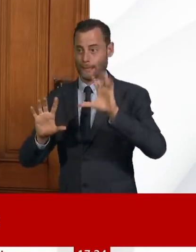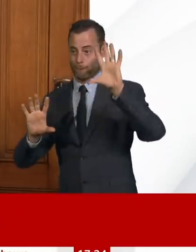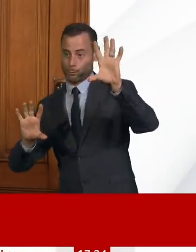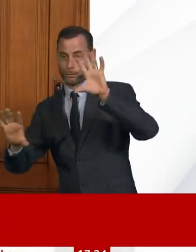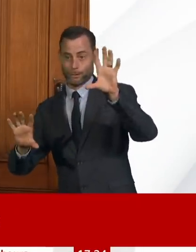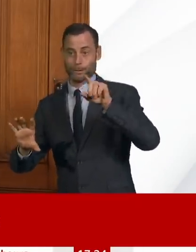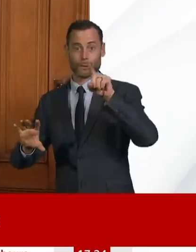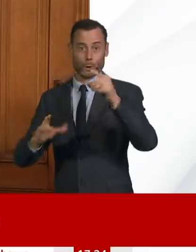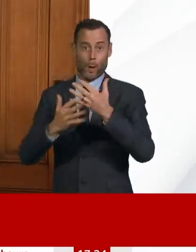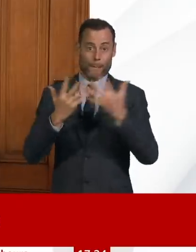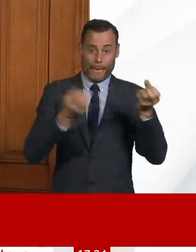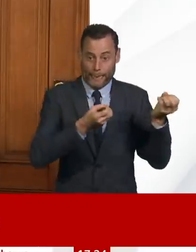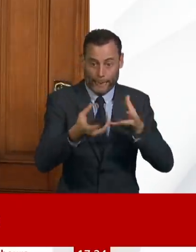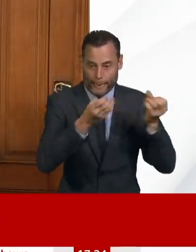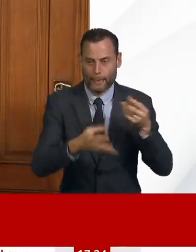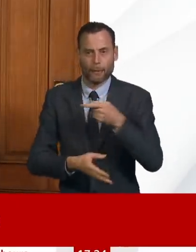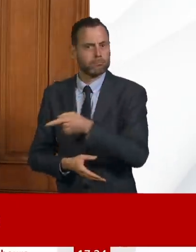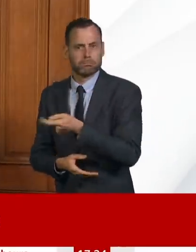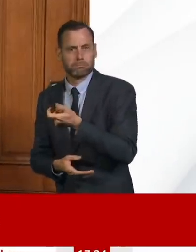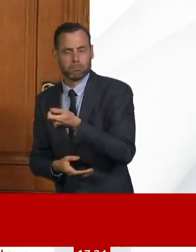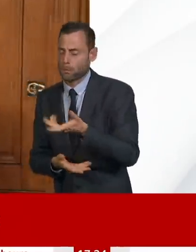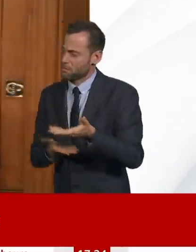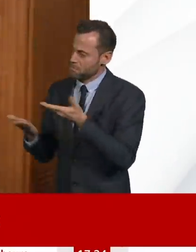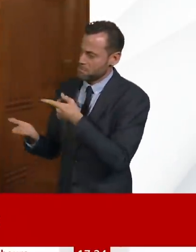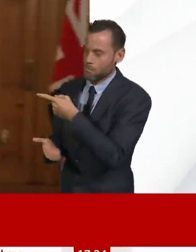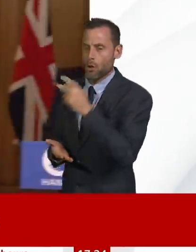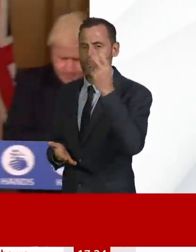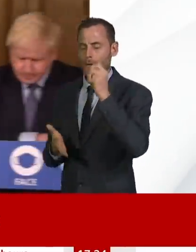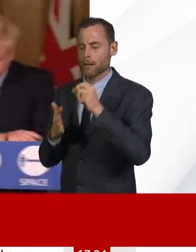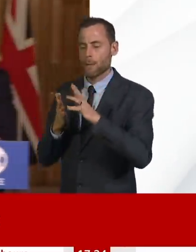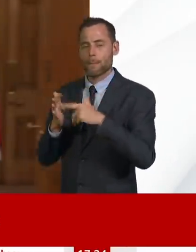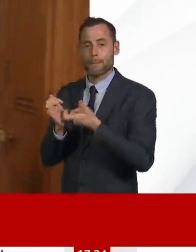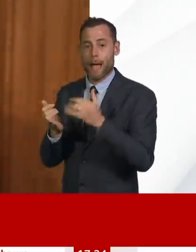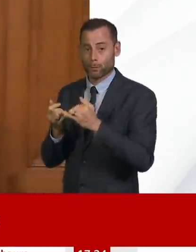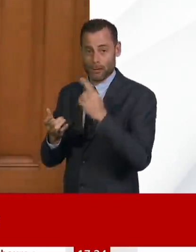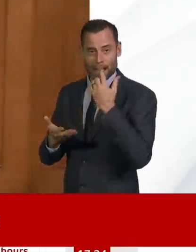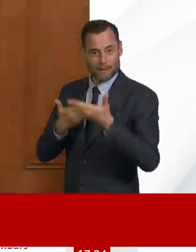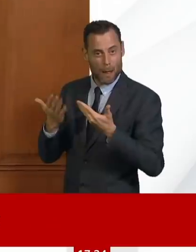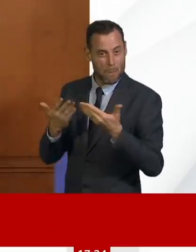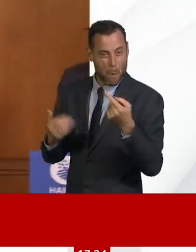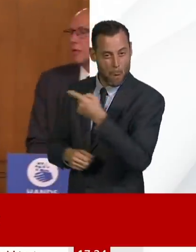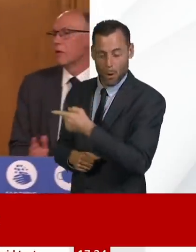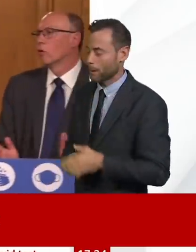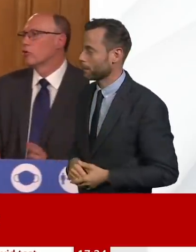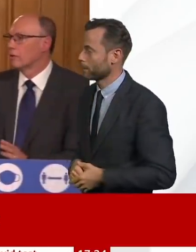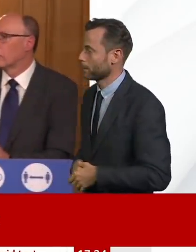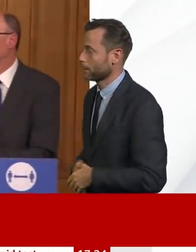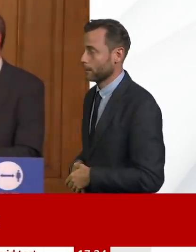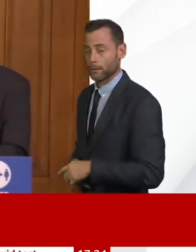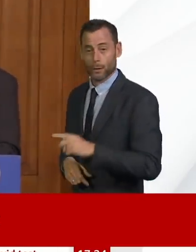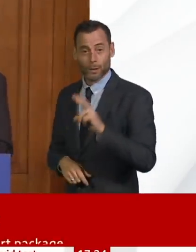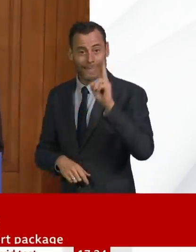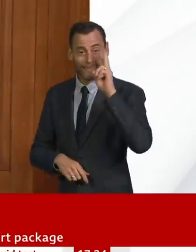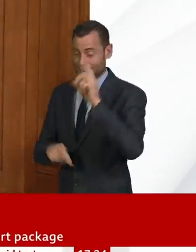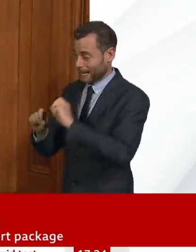Professor Powis might comment on that point. Yes, thank you, JVT. So as JVT has shown with the epidemiology, there